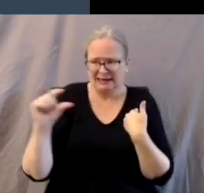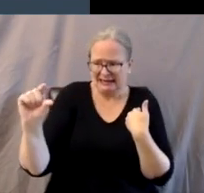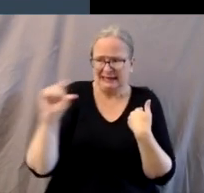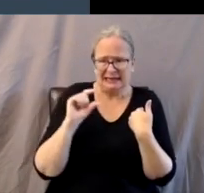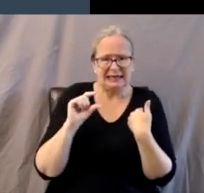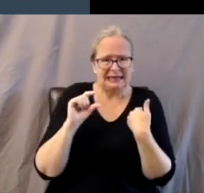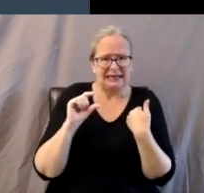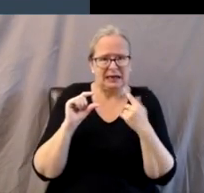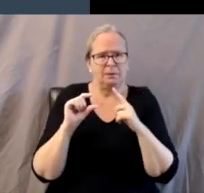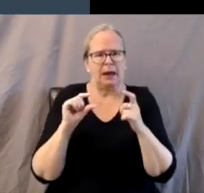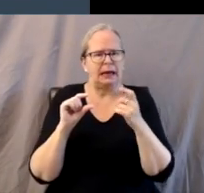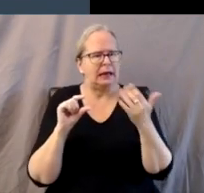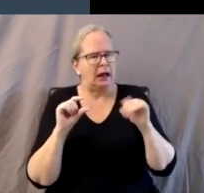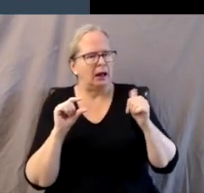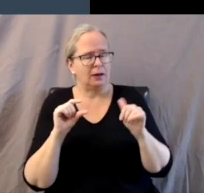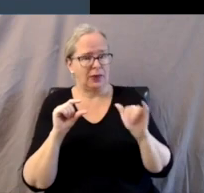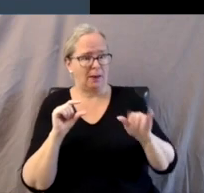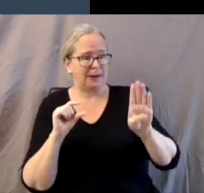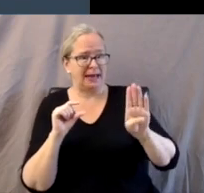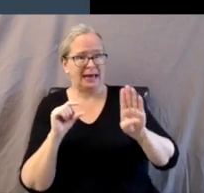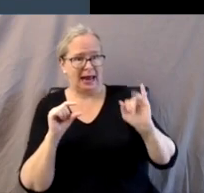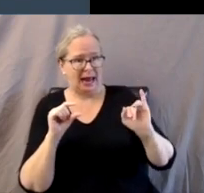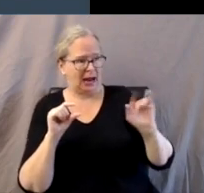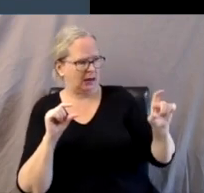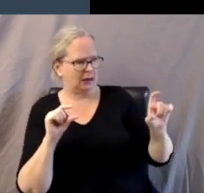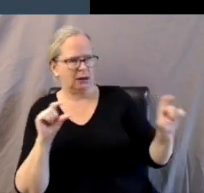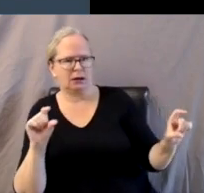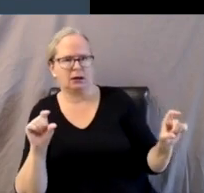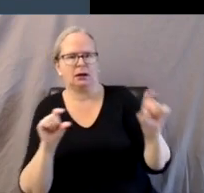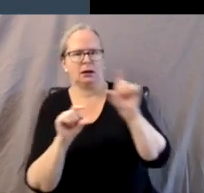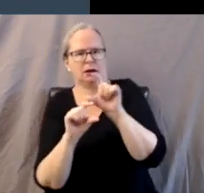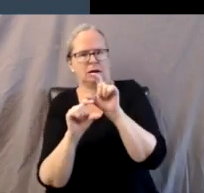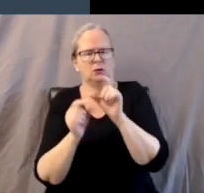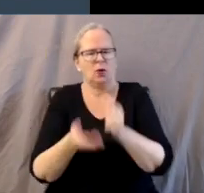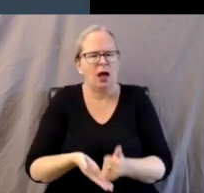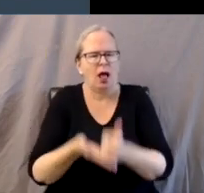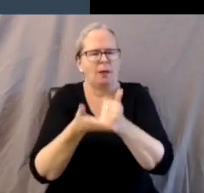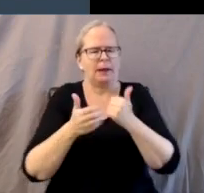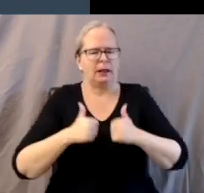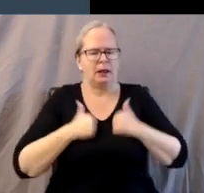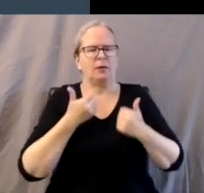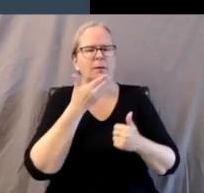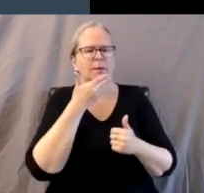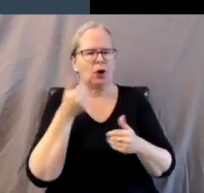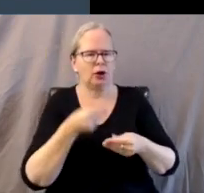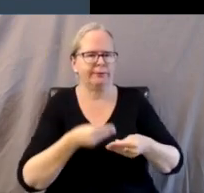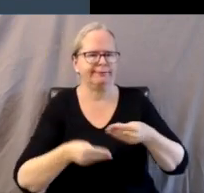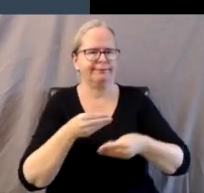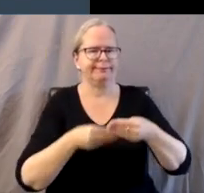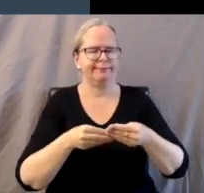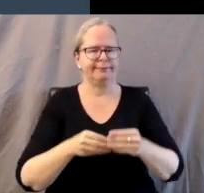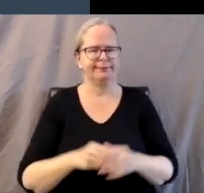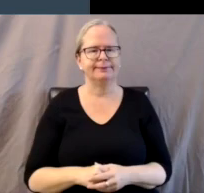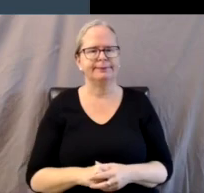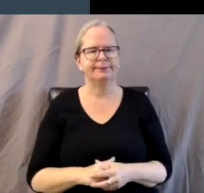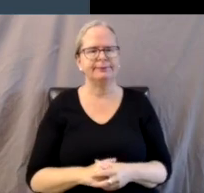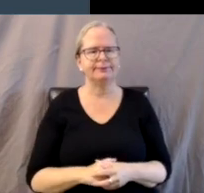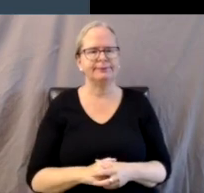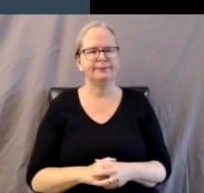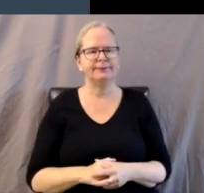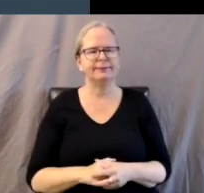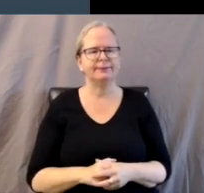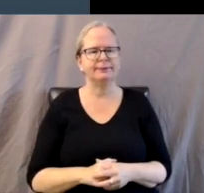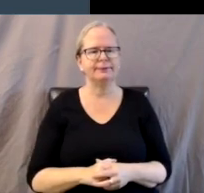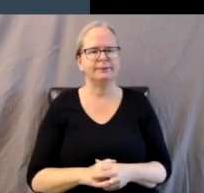replaces these social assistance programs. So now we're going to get into the myths. So how can